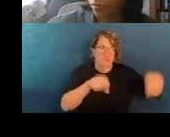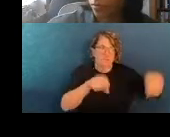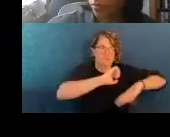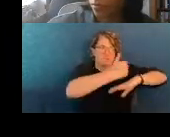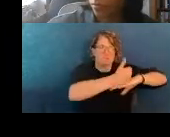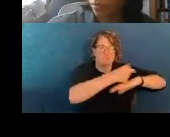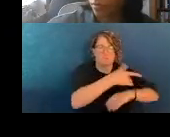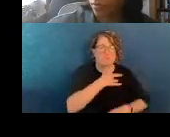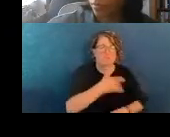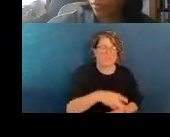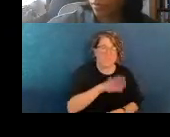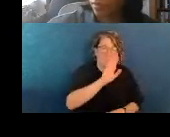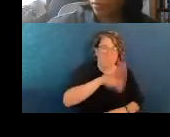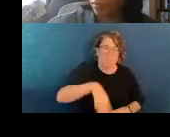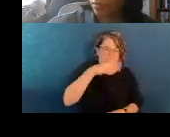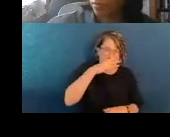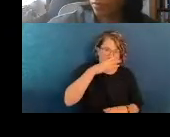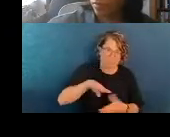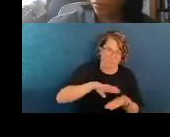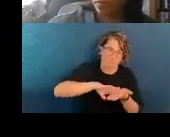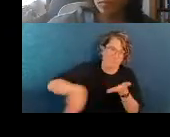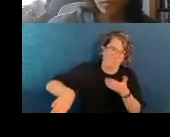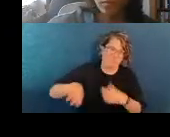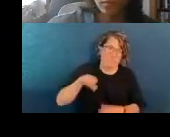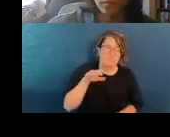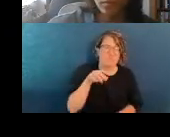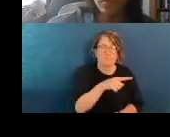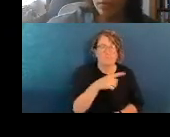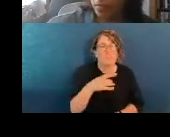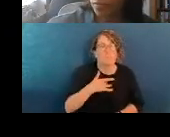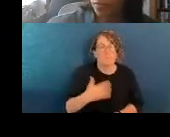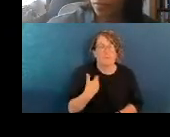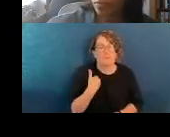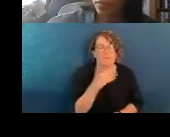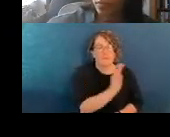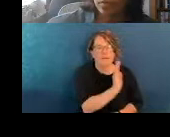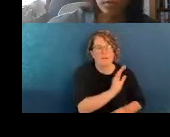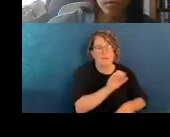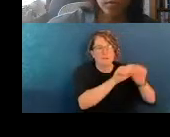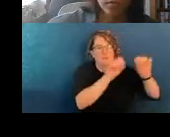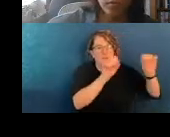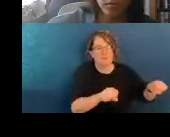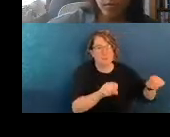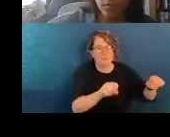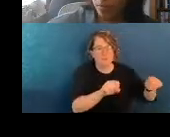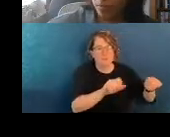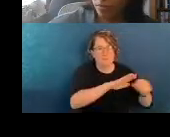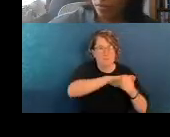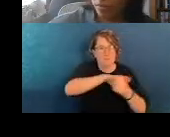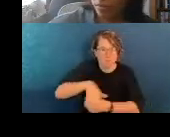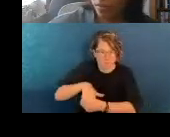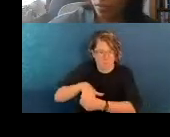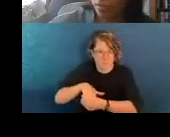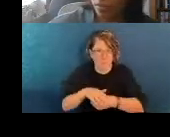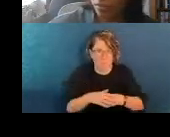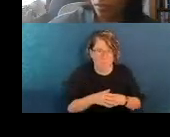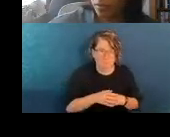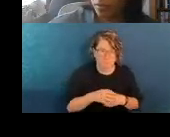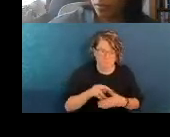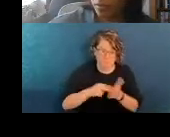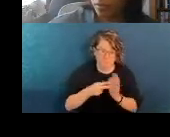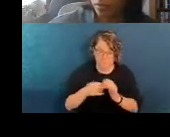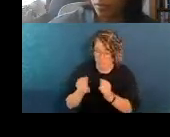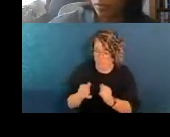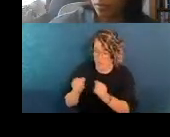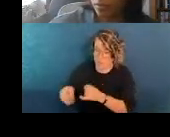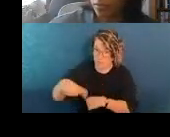often driven by structural or systemic challenges that are often beyond individuals' control. For example, the